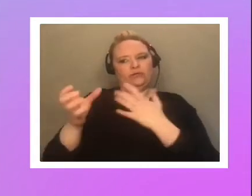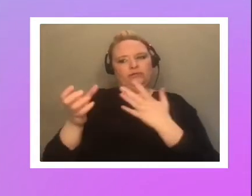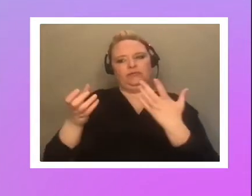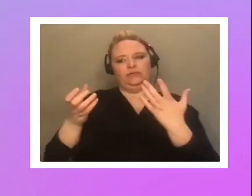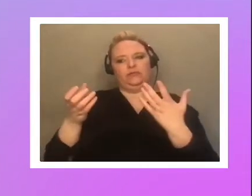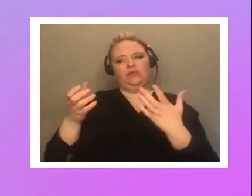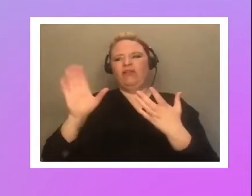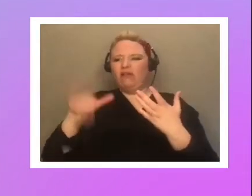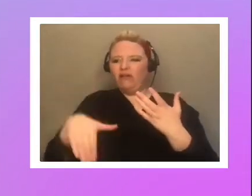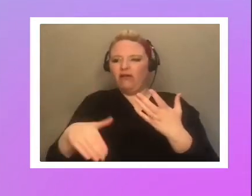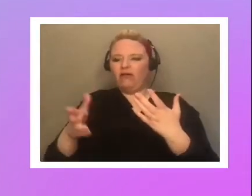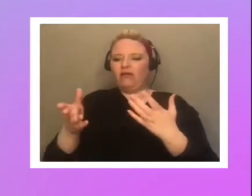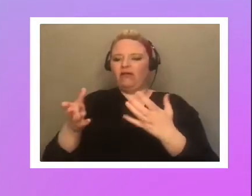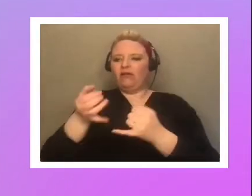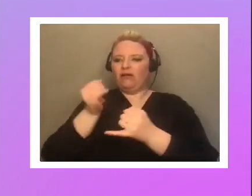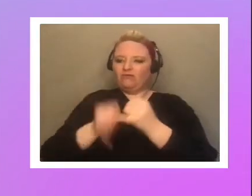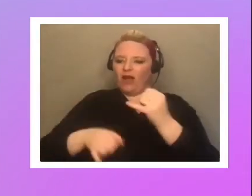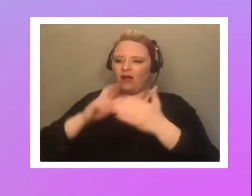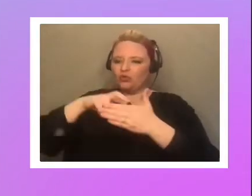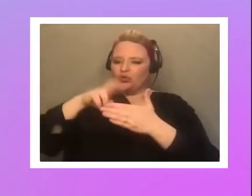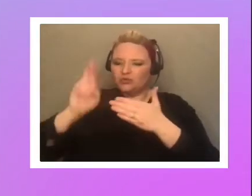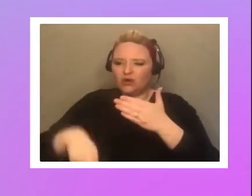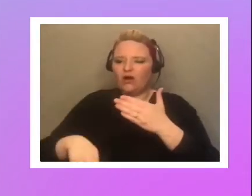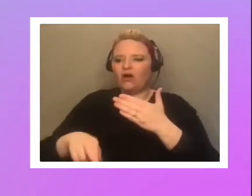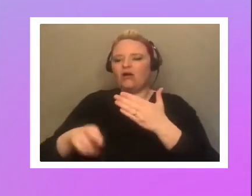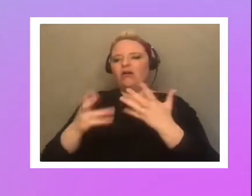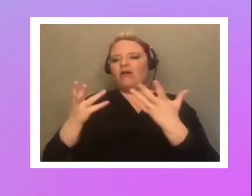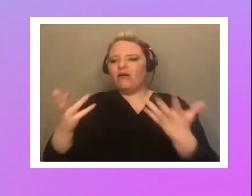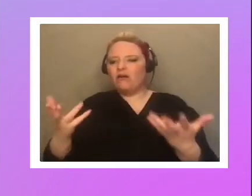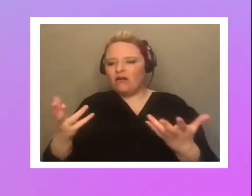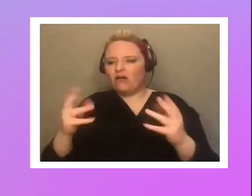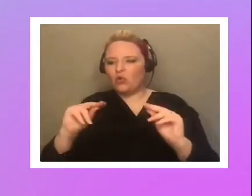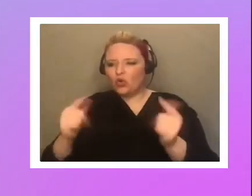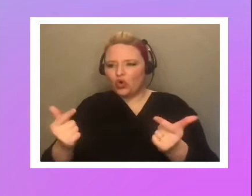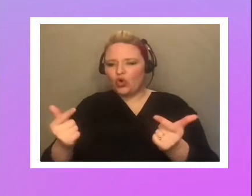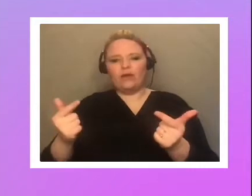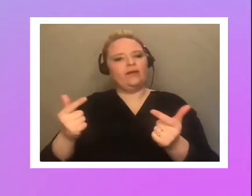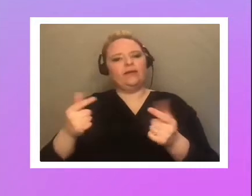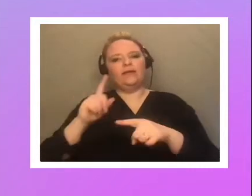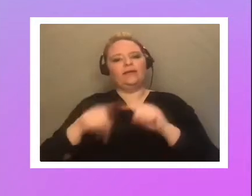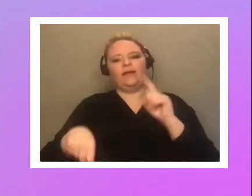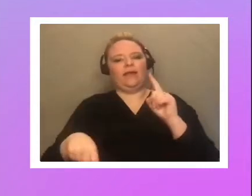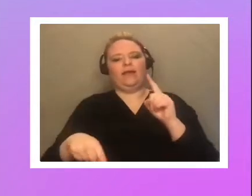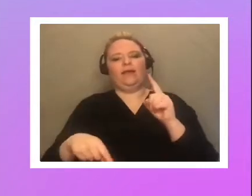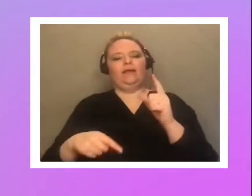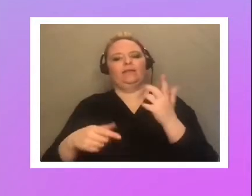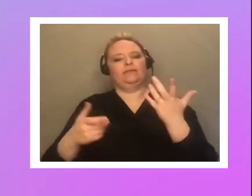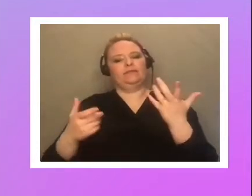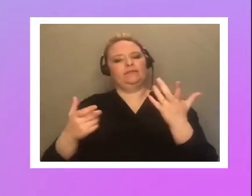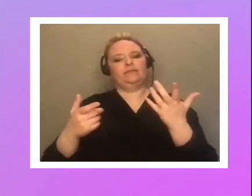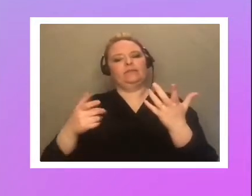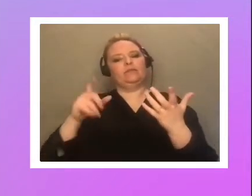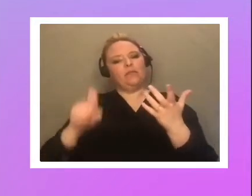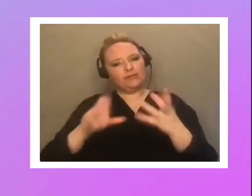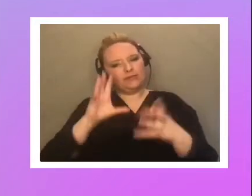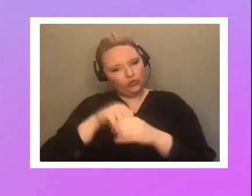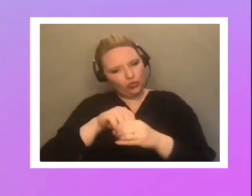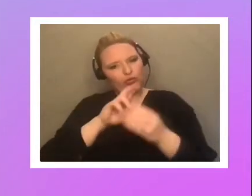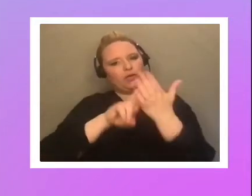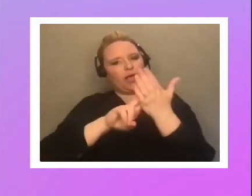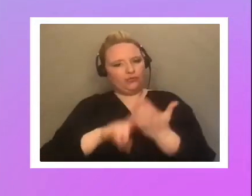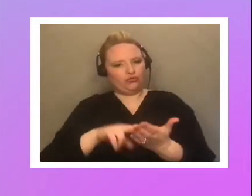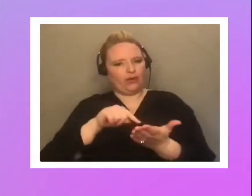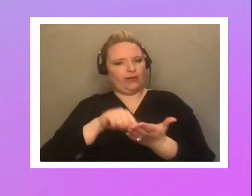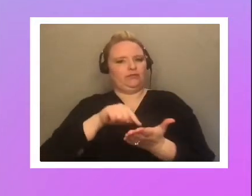end result of their work and making sure that it's accessible. So put that in your